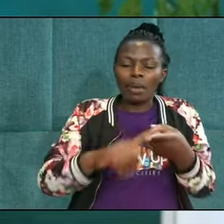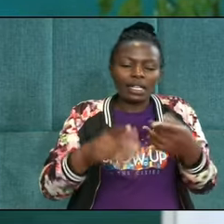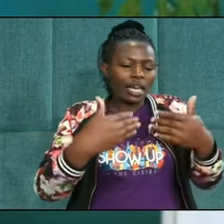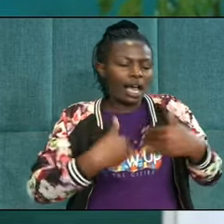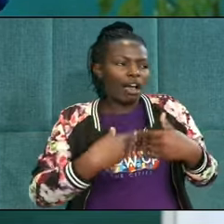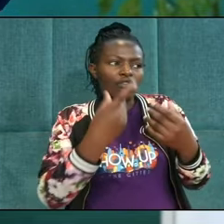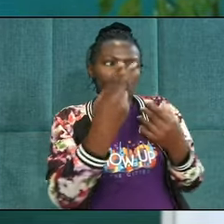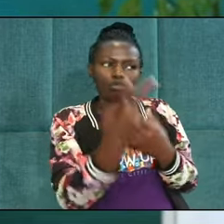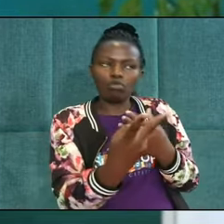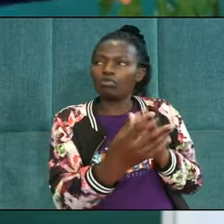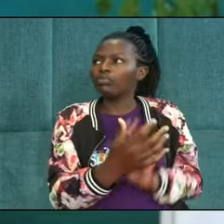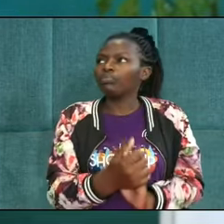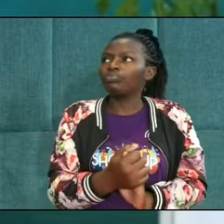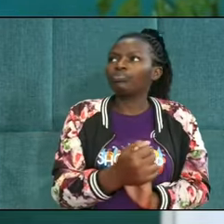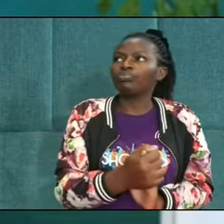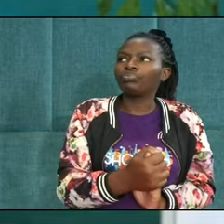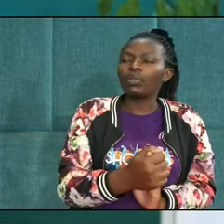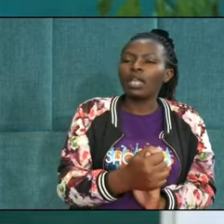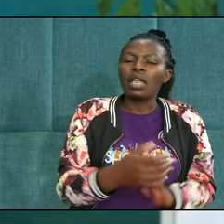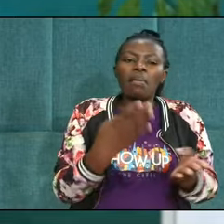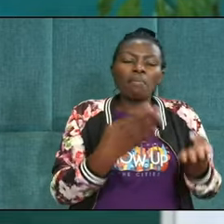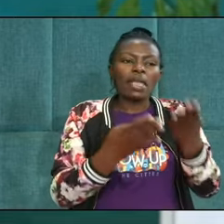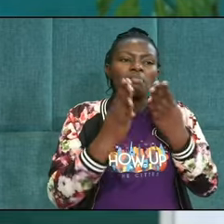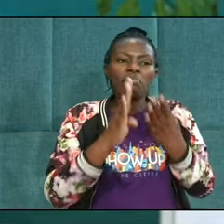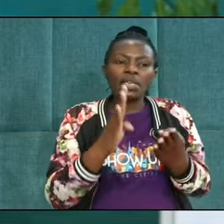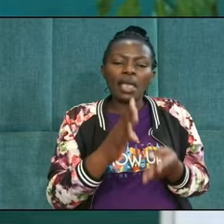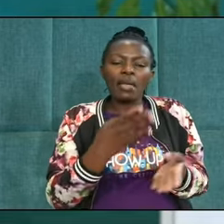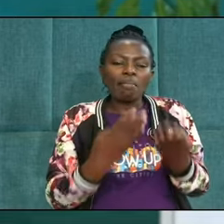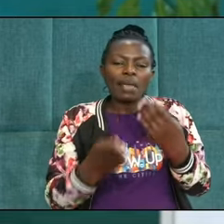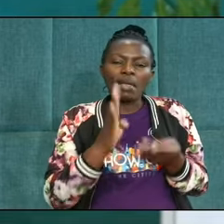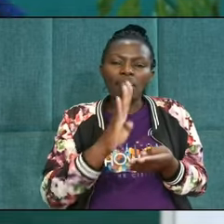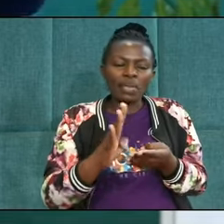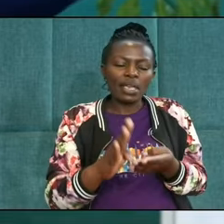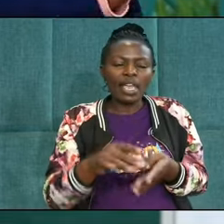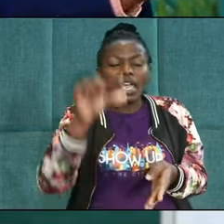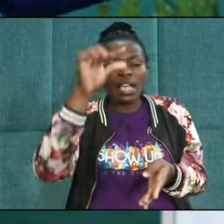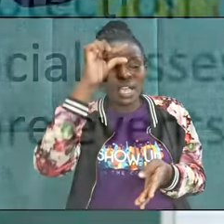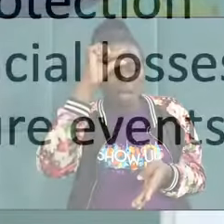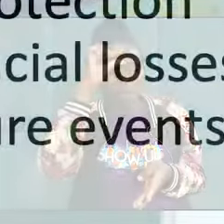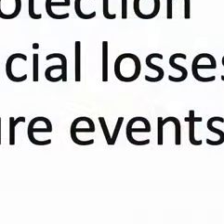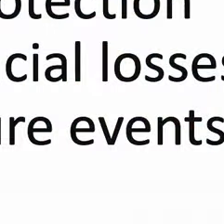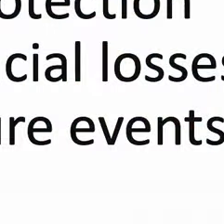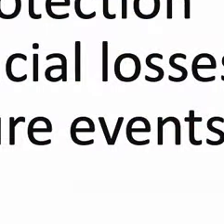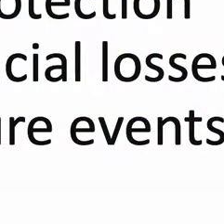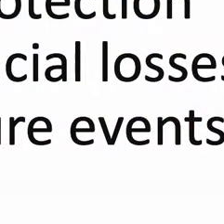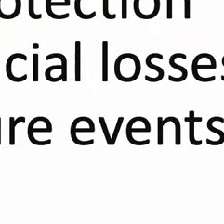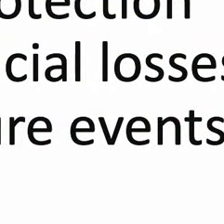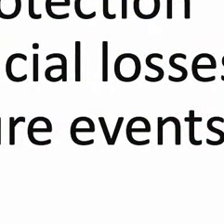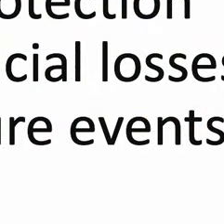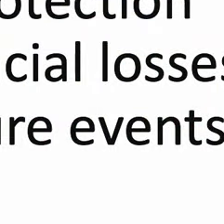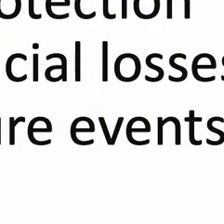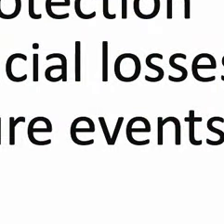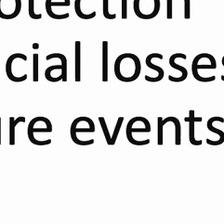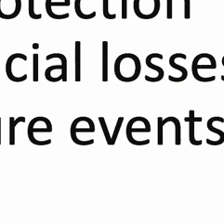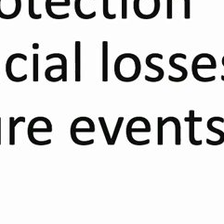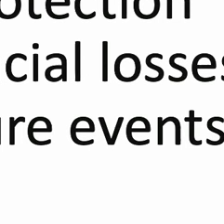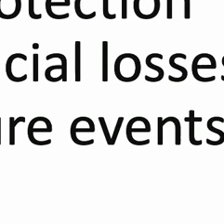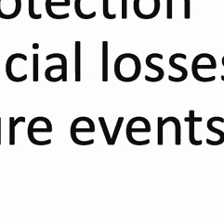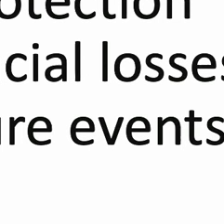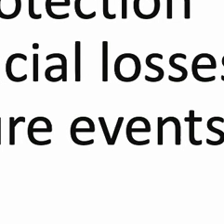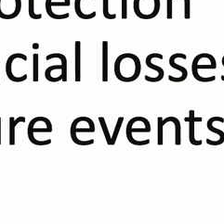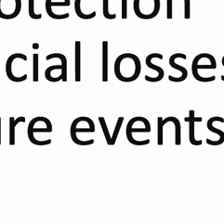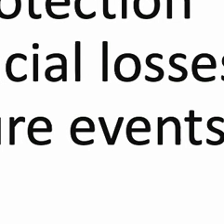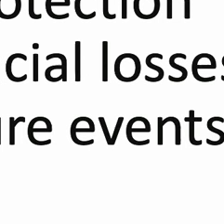requirement that you must insure your car. You must insure your business. It is a requirement that you must do that. So because it is a legal